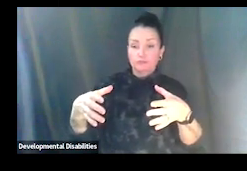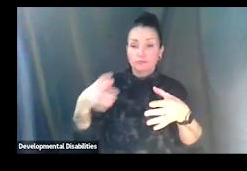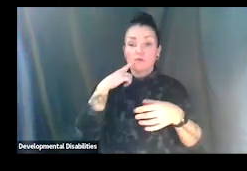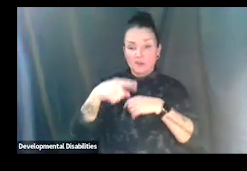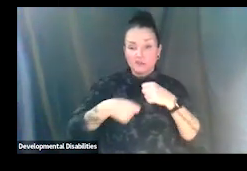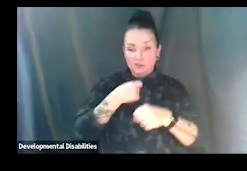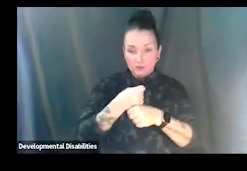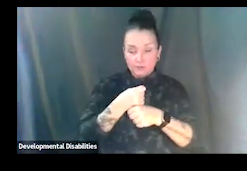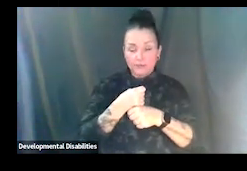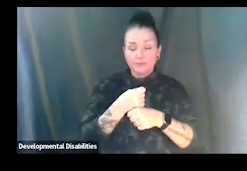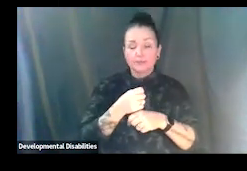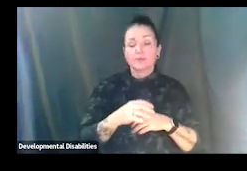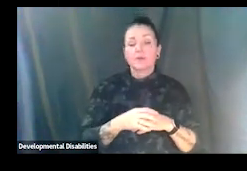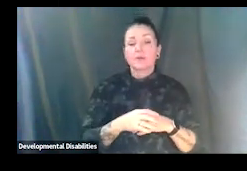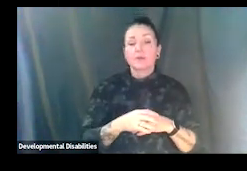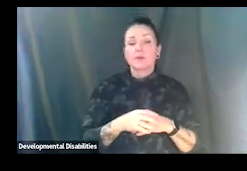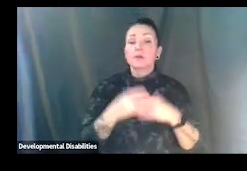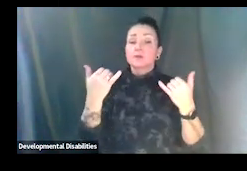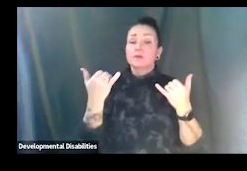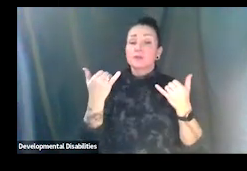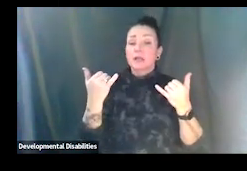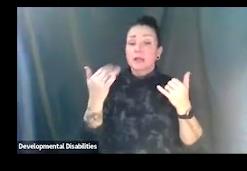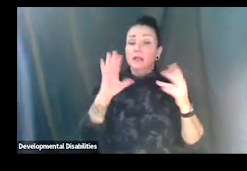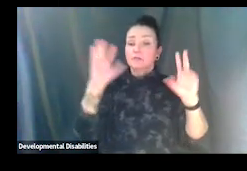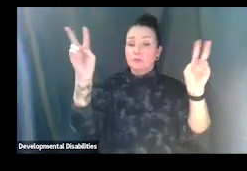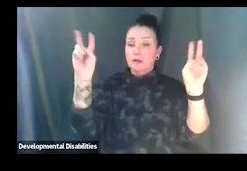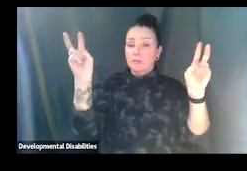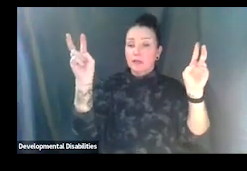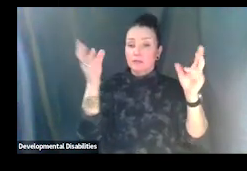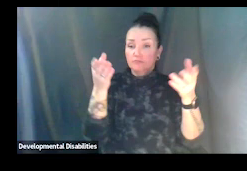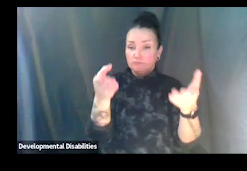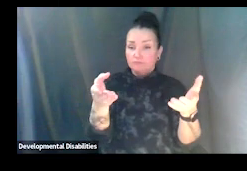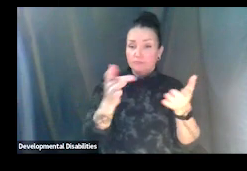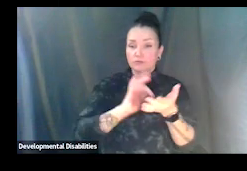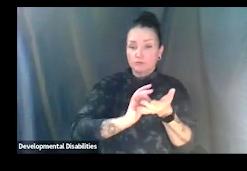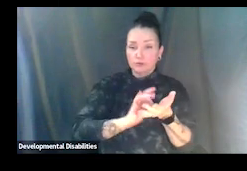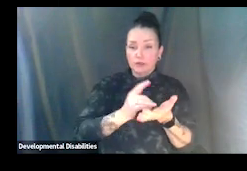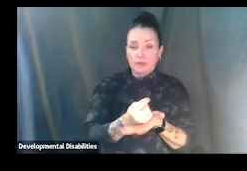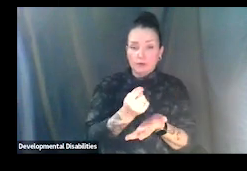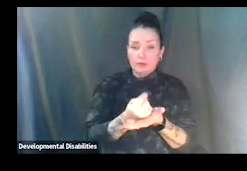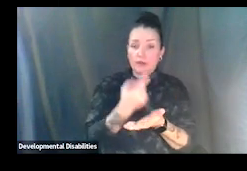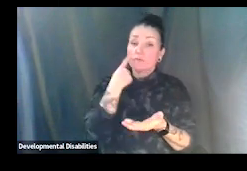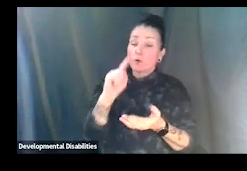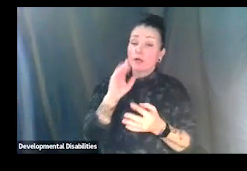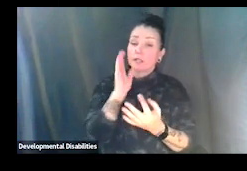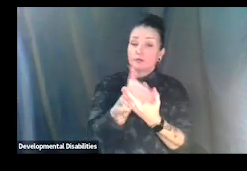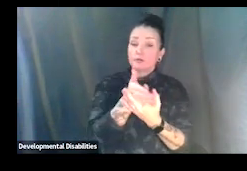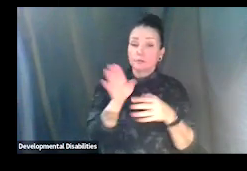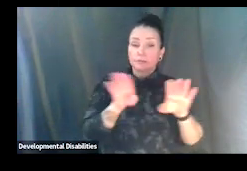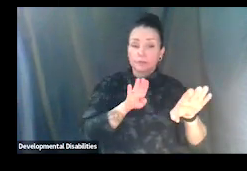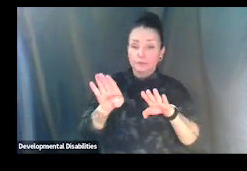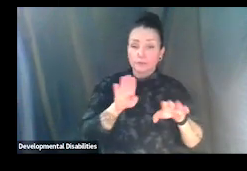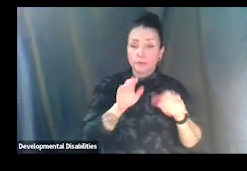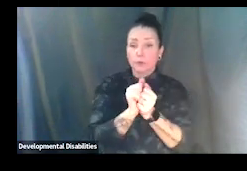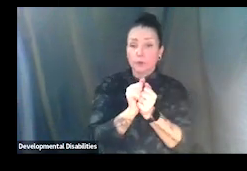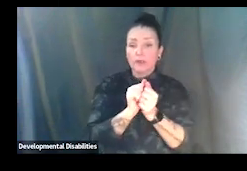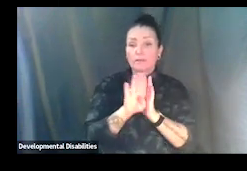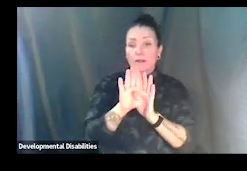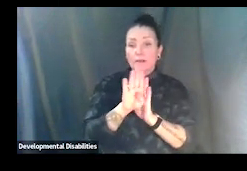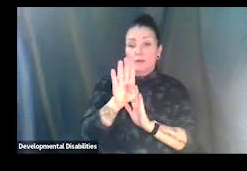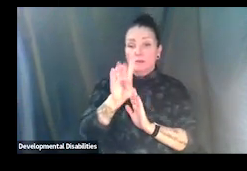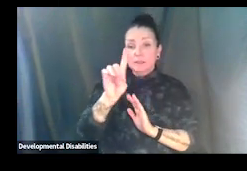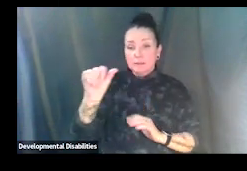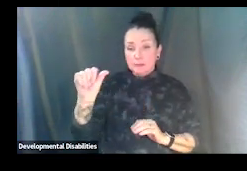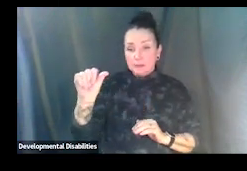We will be talking today about pharmacotherapy of interfering behaviors in developmental disabilities. And as time goes on, if people